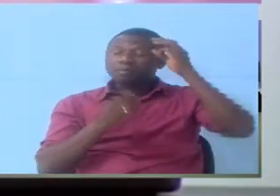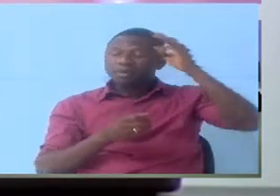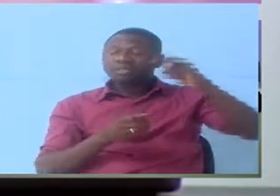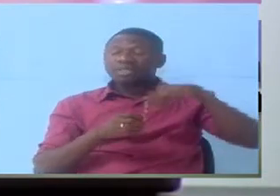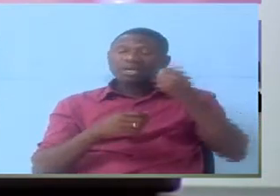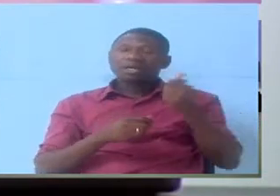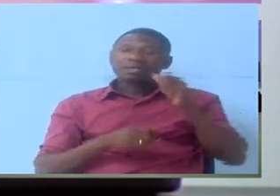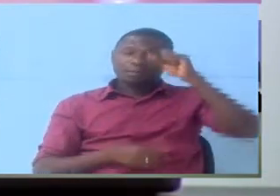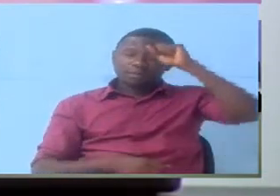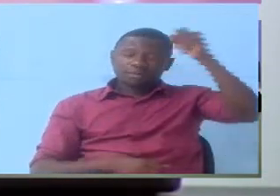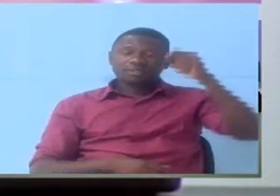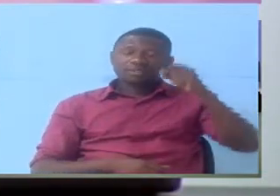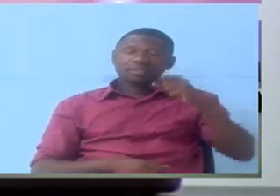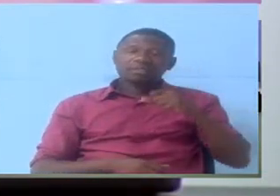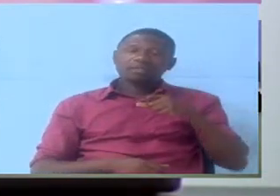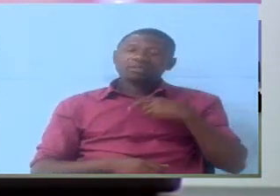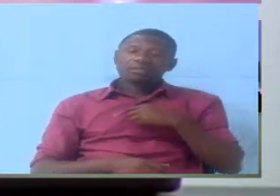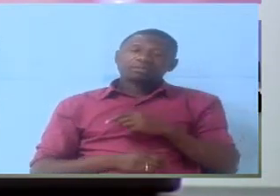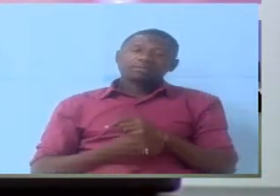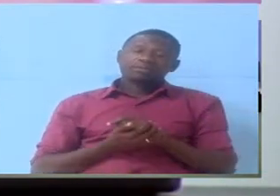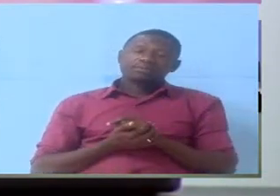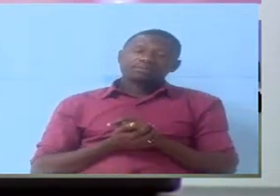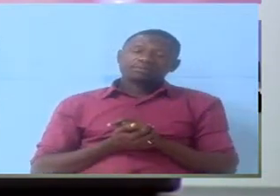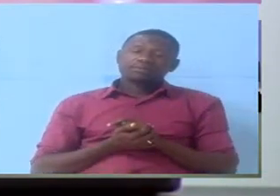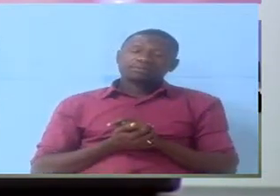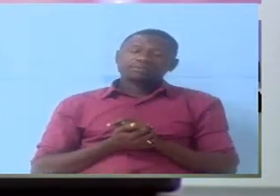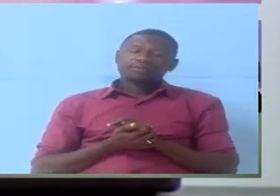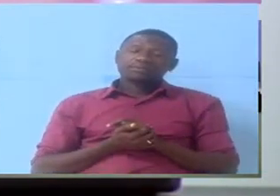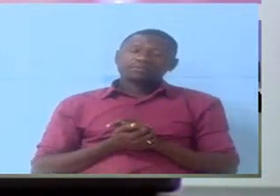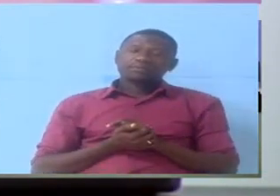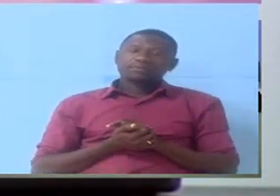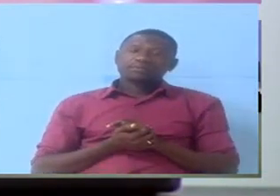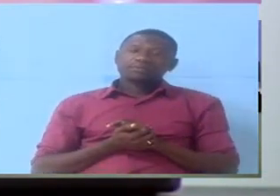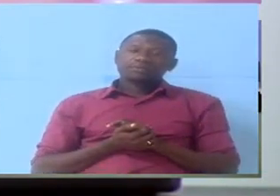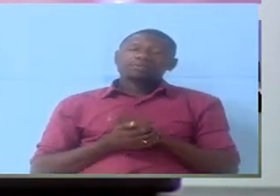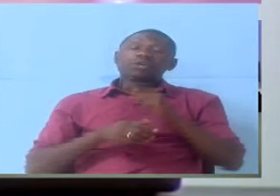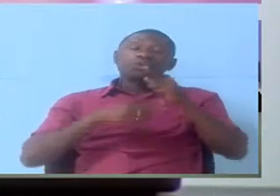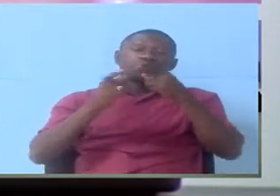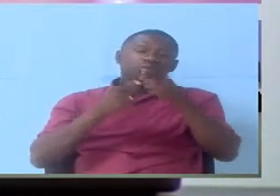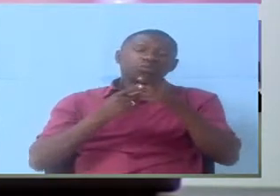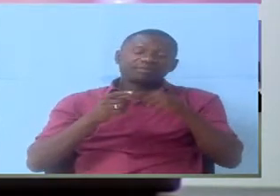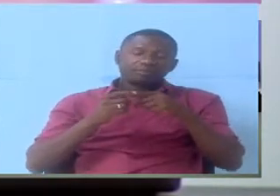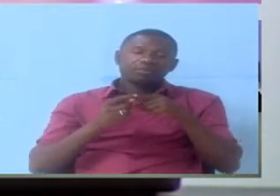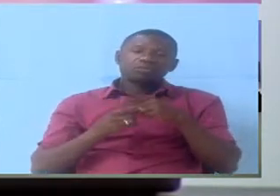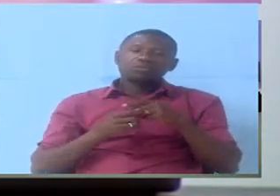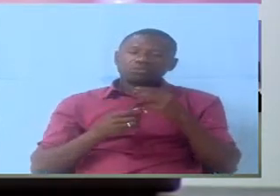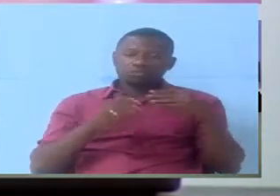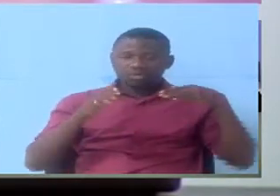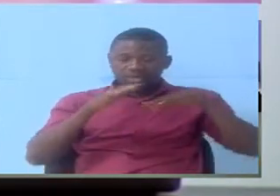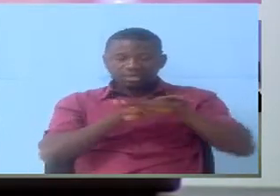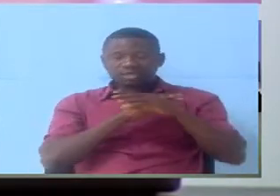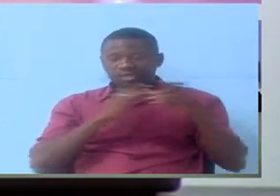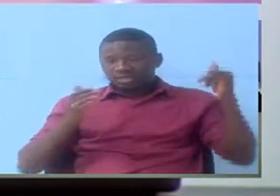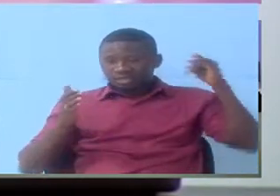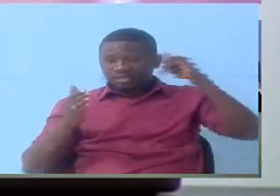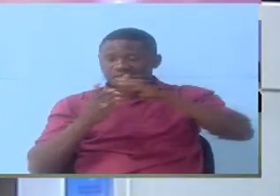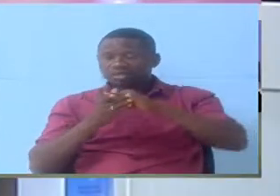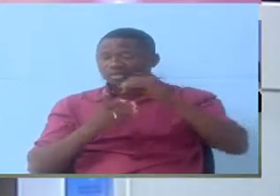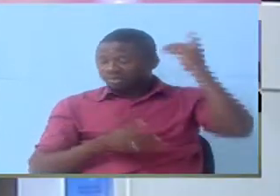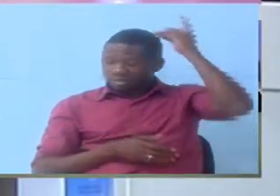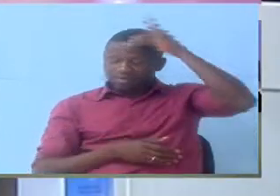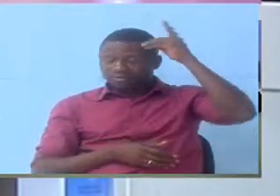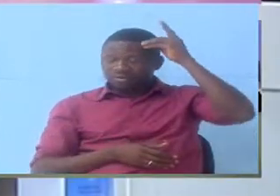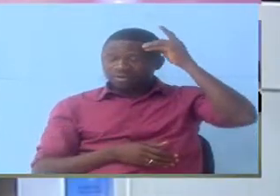Darfur, and after that you went to the United Kingdom. Yes, in fact,